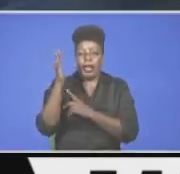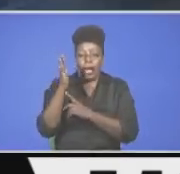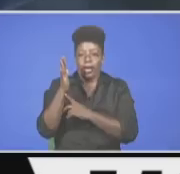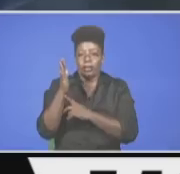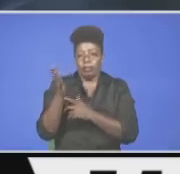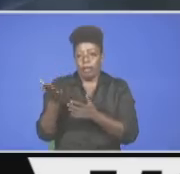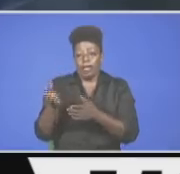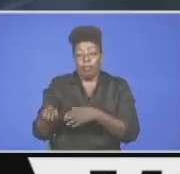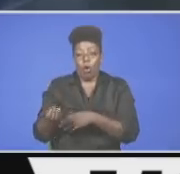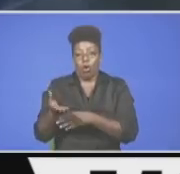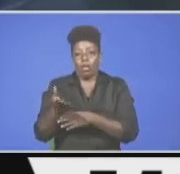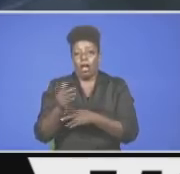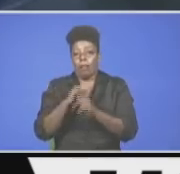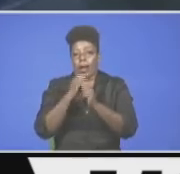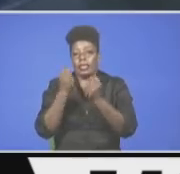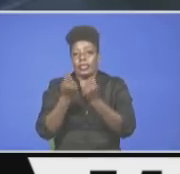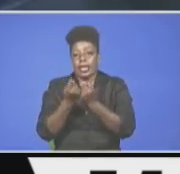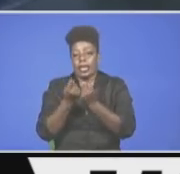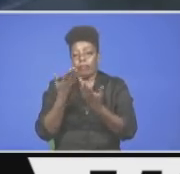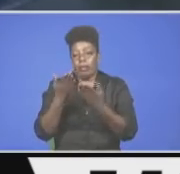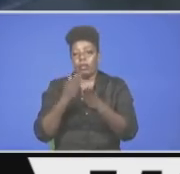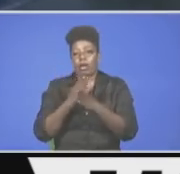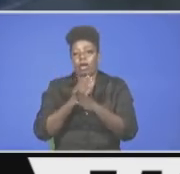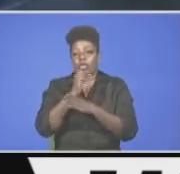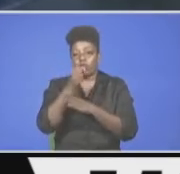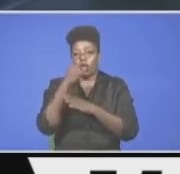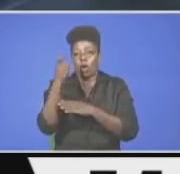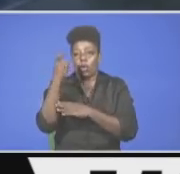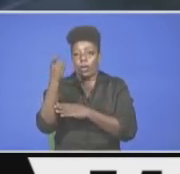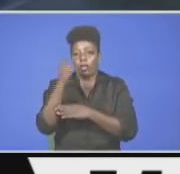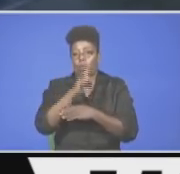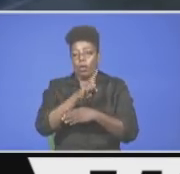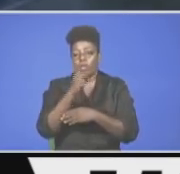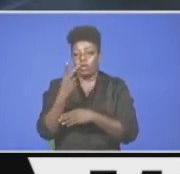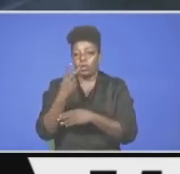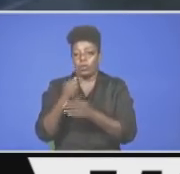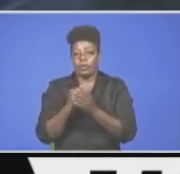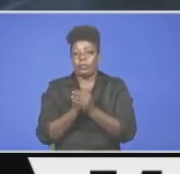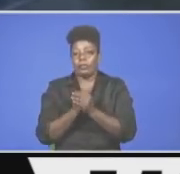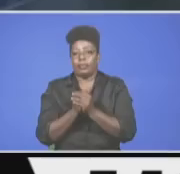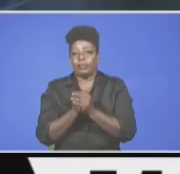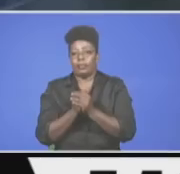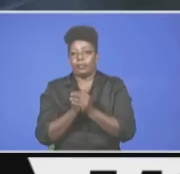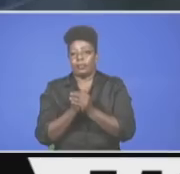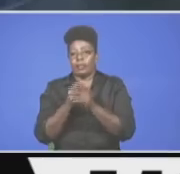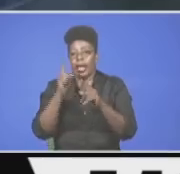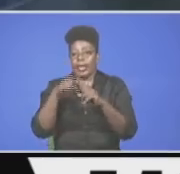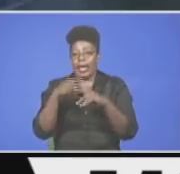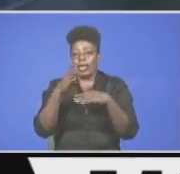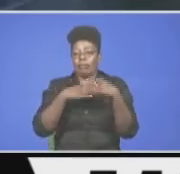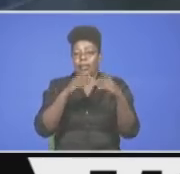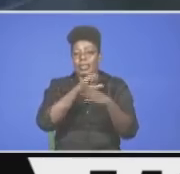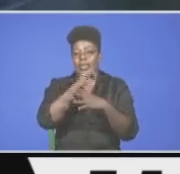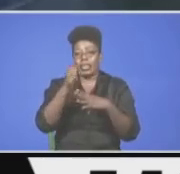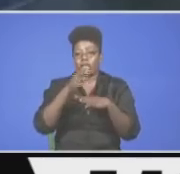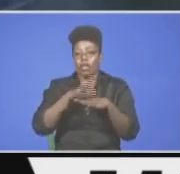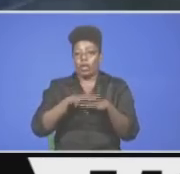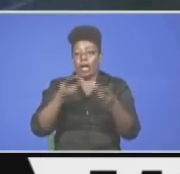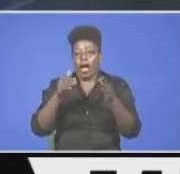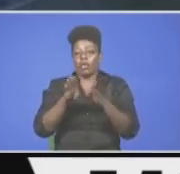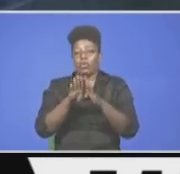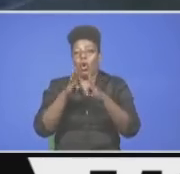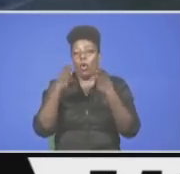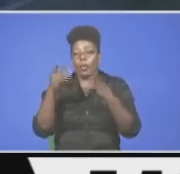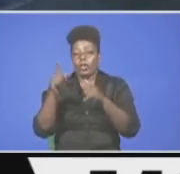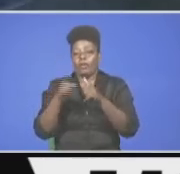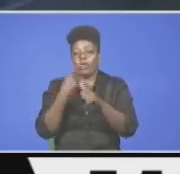bowl. My team is sure win pocket pleasers. We're 1 and 2. You cannot build the season on just how you open the first